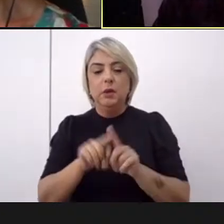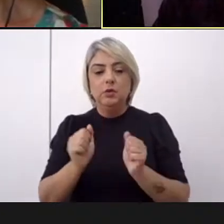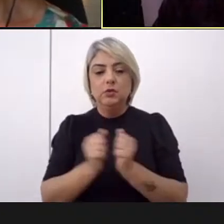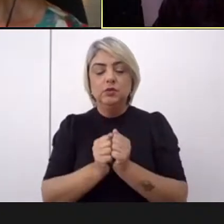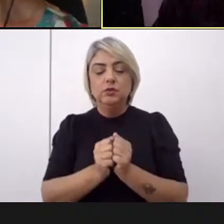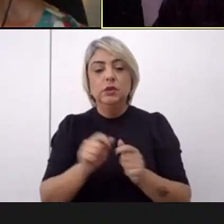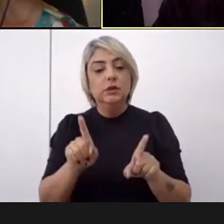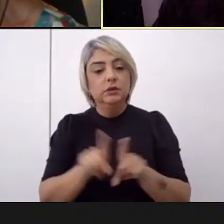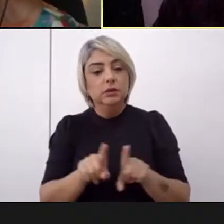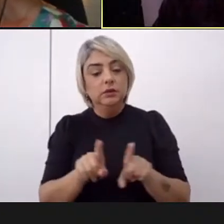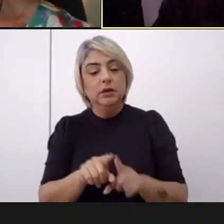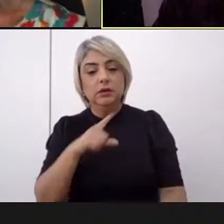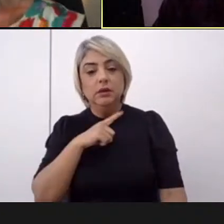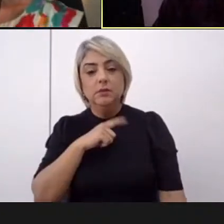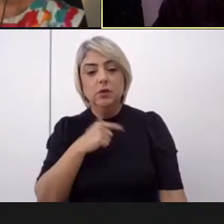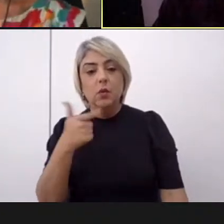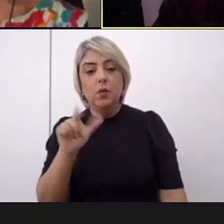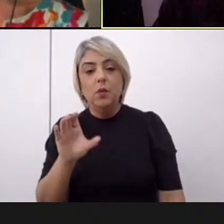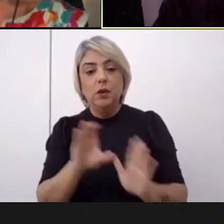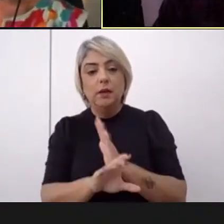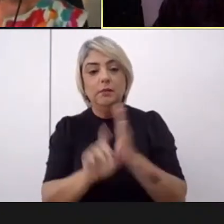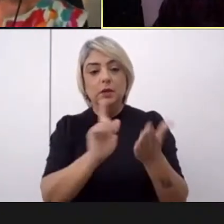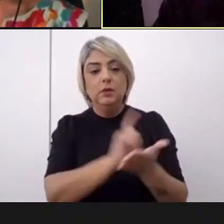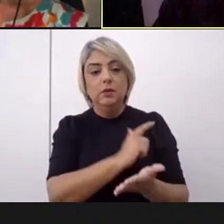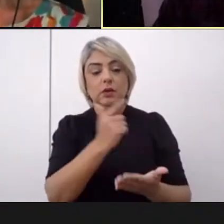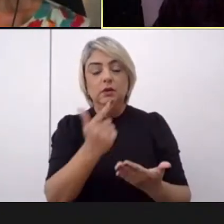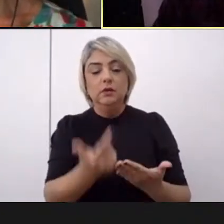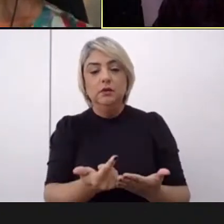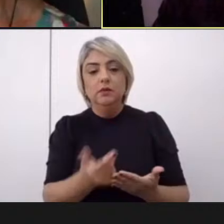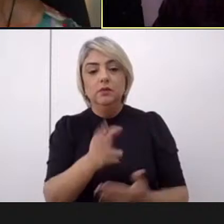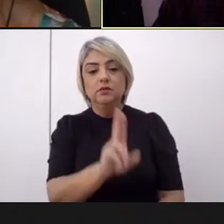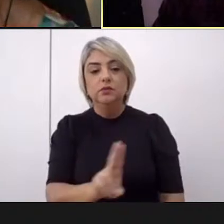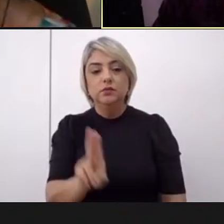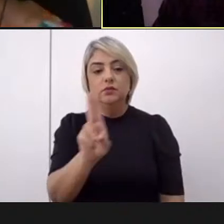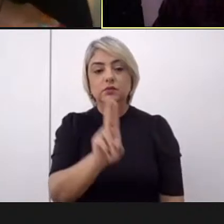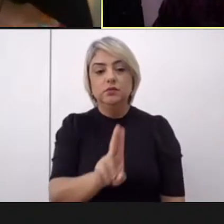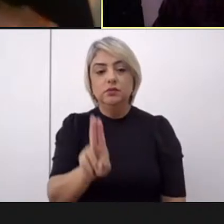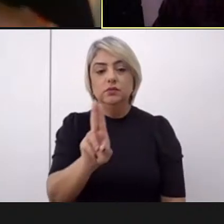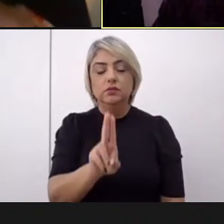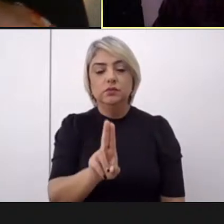chapter about the uses of the supranational,